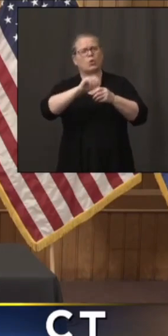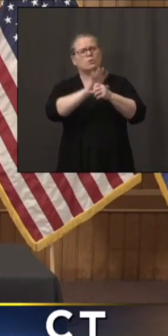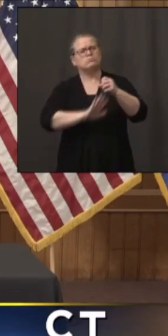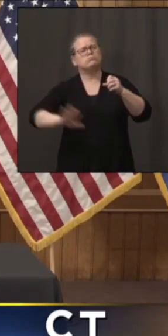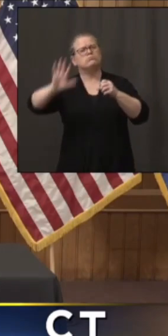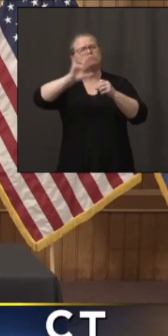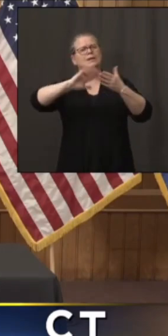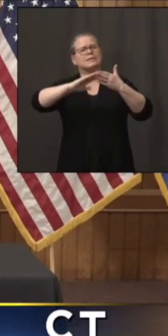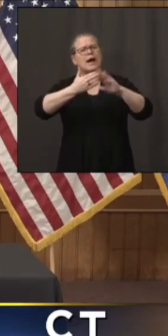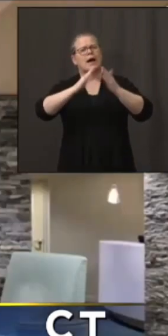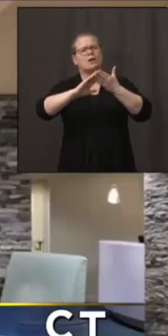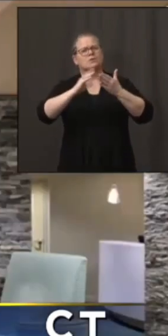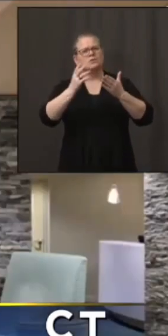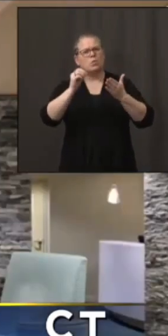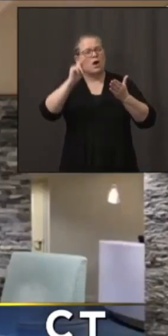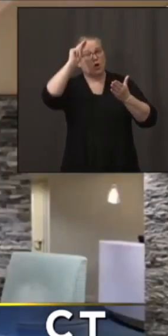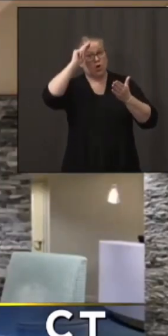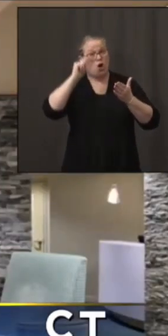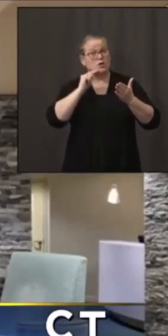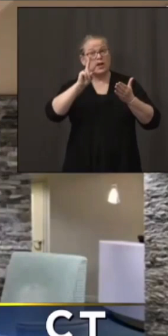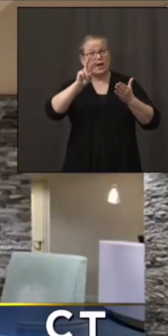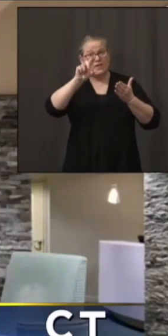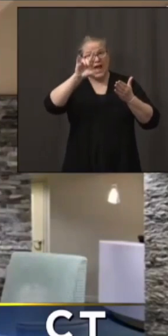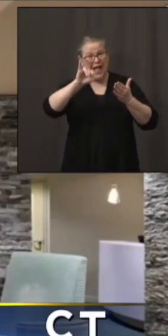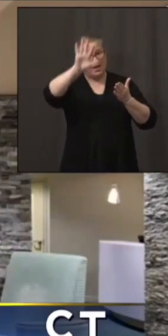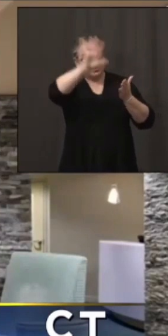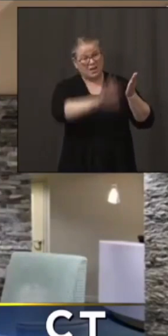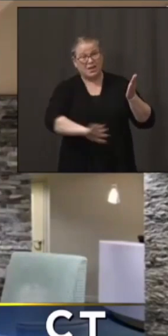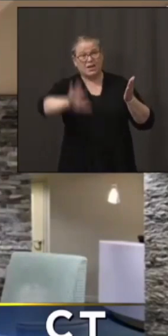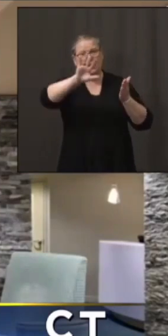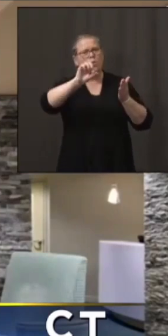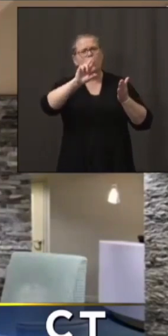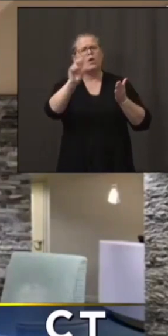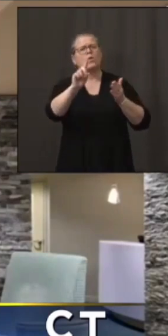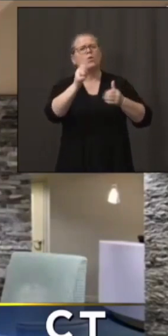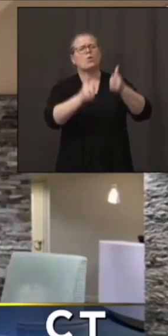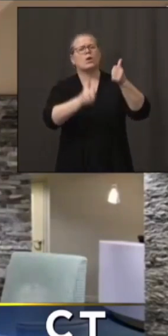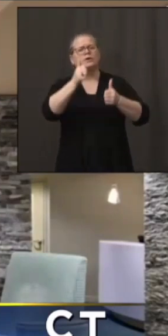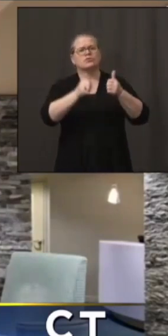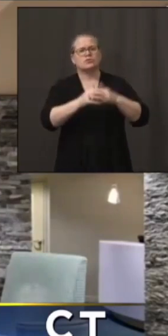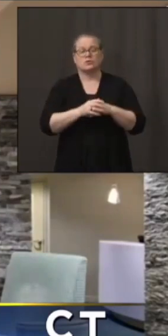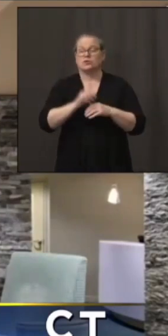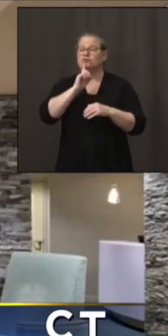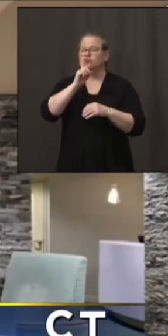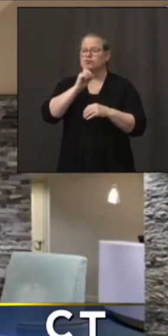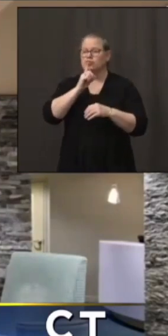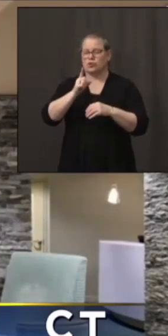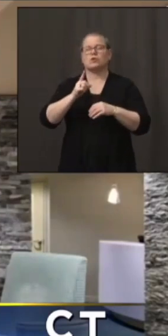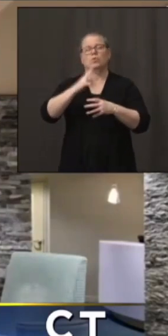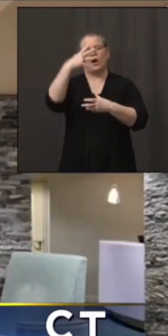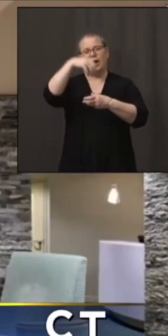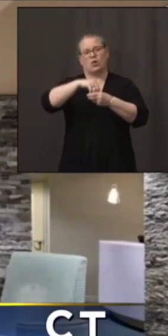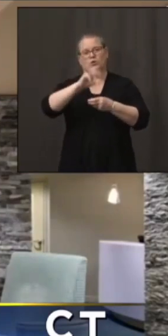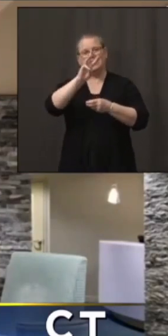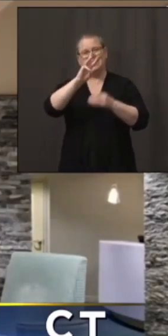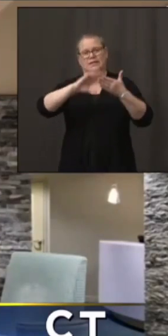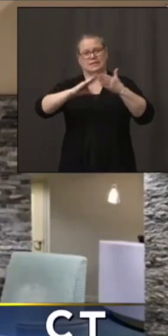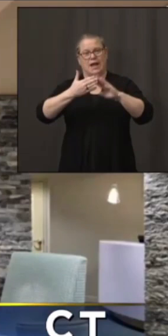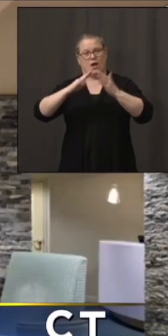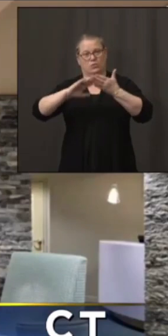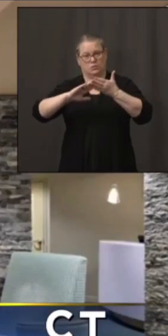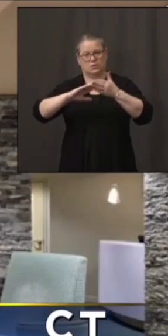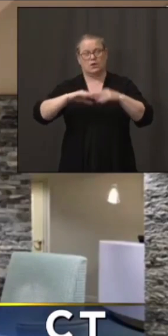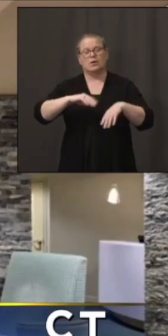you go into a little bit of that? Sure. So our primary service area is 6 towns, and that's essentially the lower